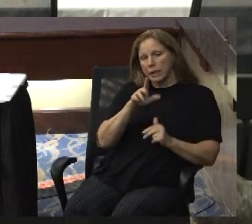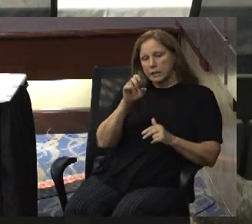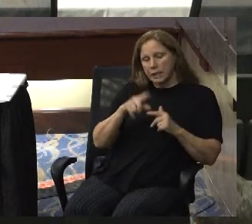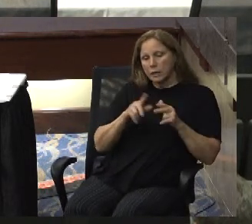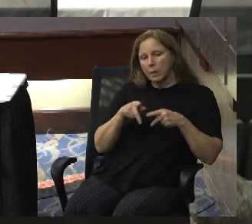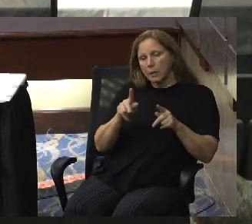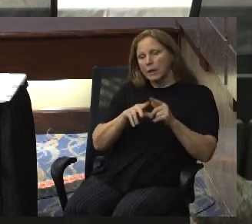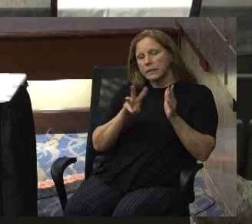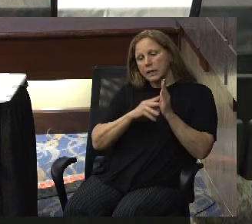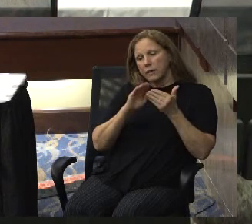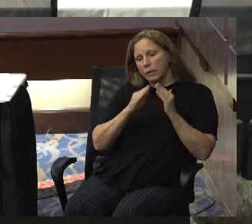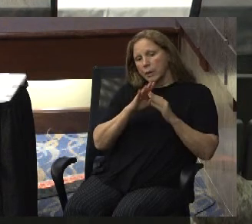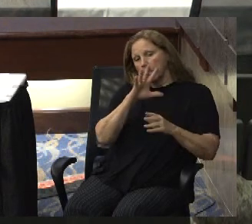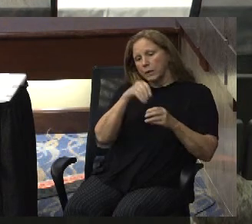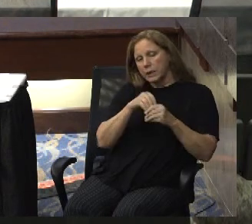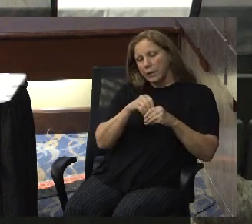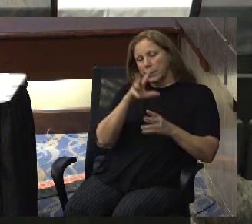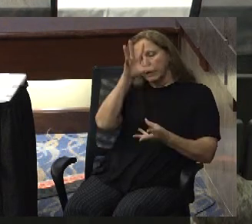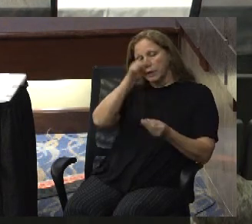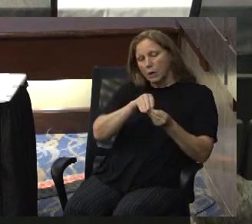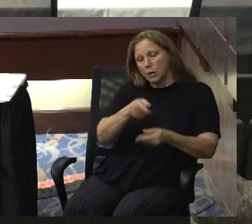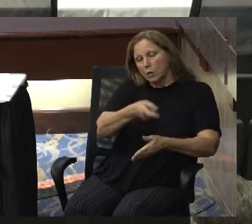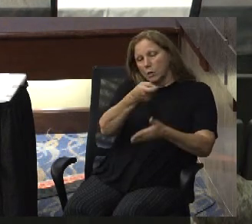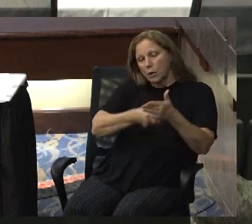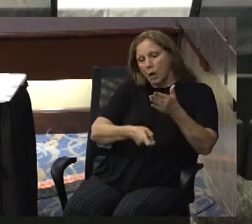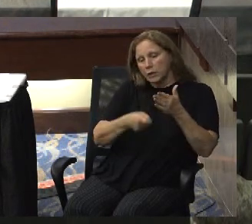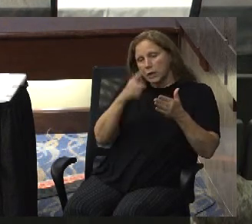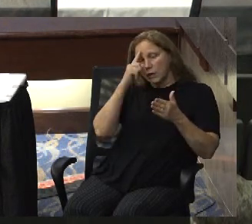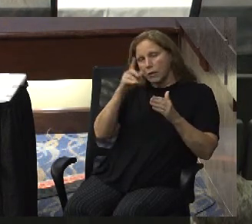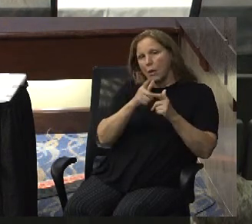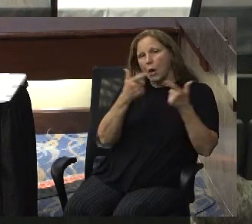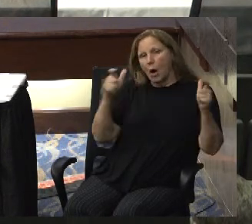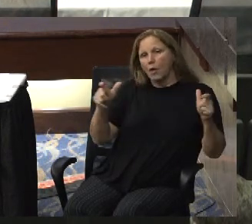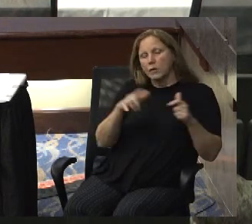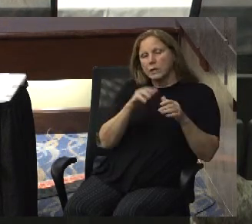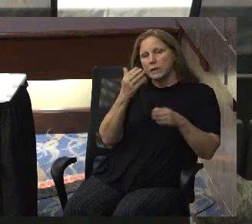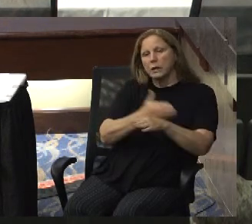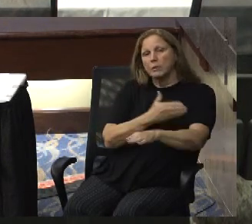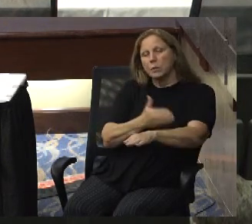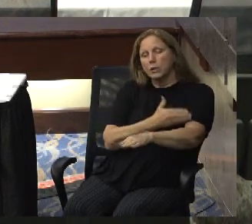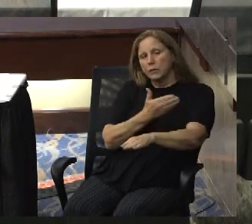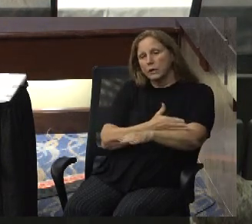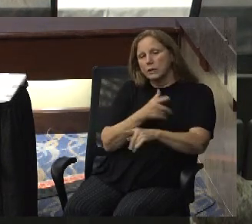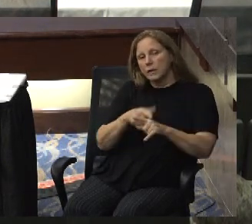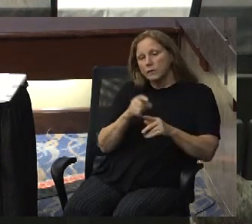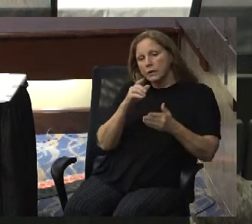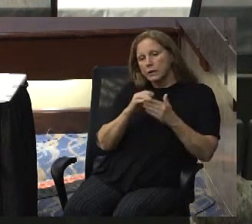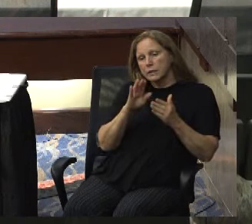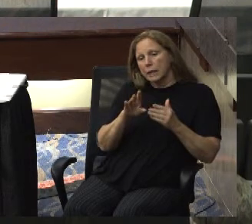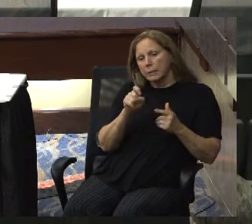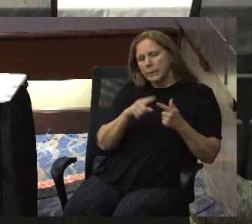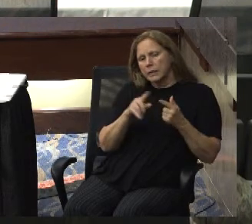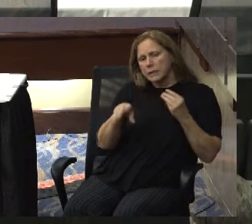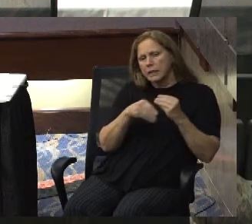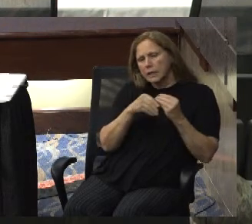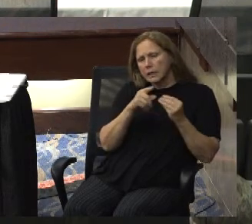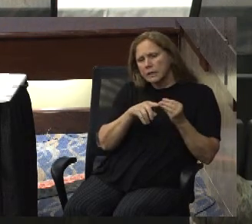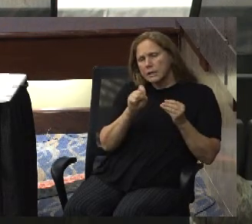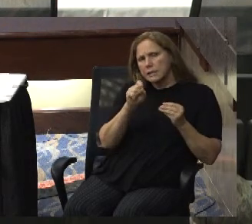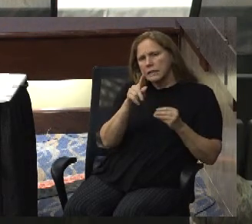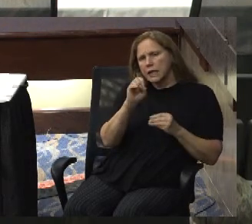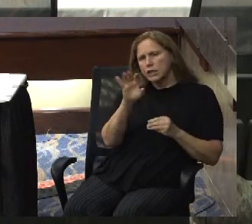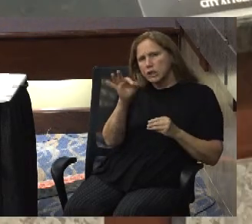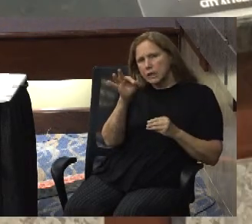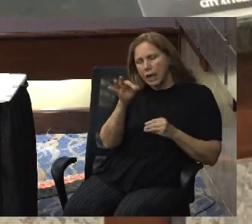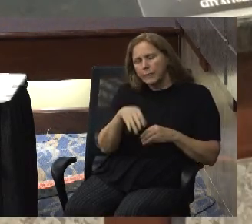the city of Waco to participate in the total cost for oversizing of improvements required by the city for the Foxborough Addition Phase 9,